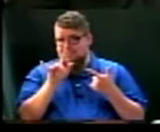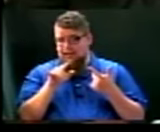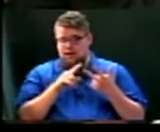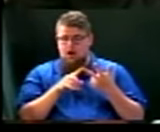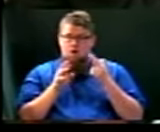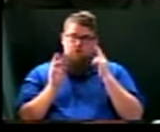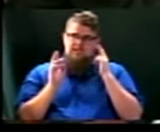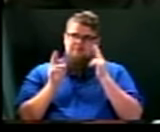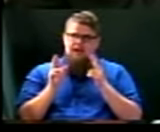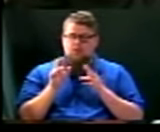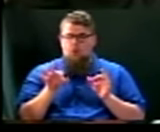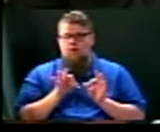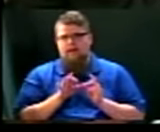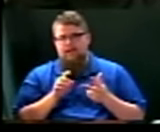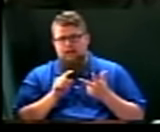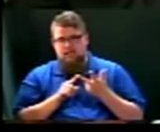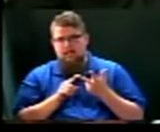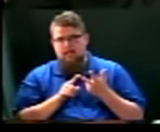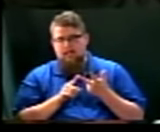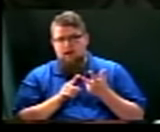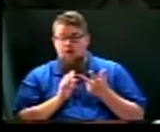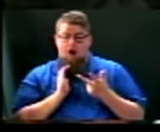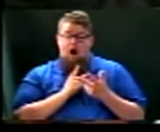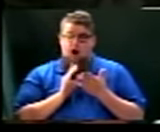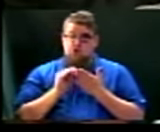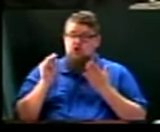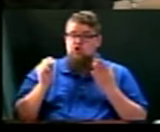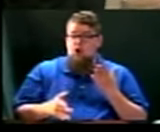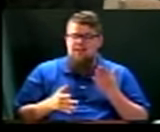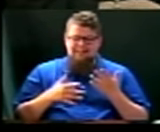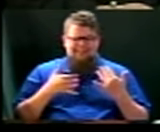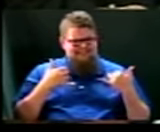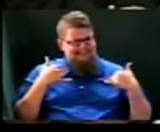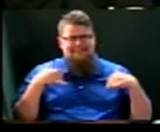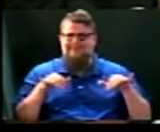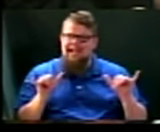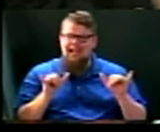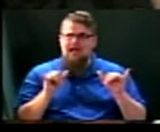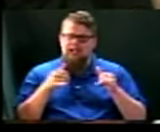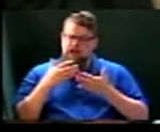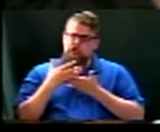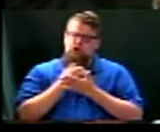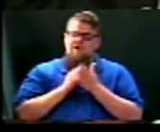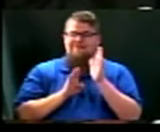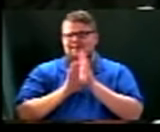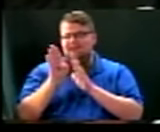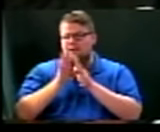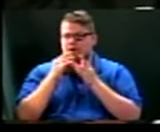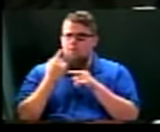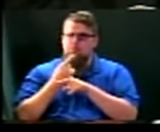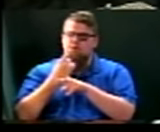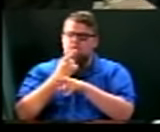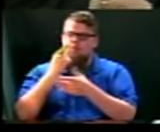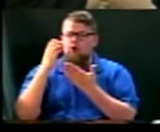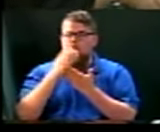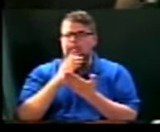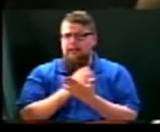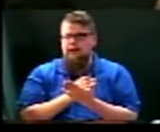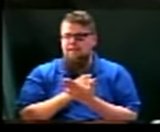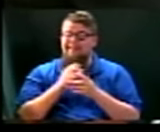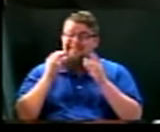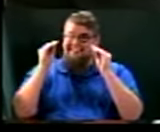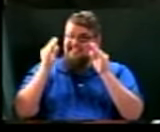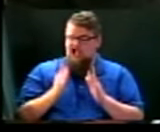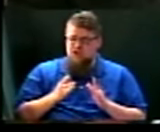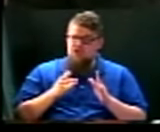respect-worthy. Our students still deserve a developmentally appropriate curriculum, and teachers